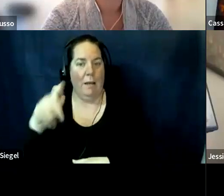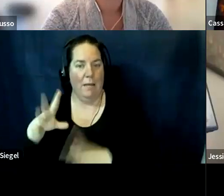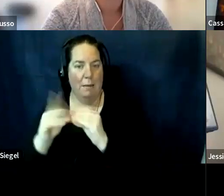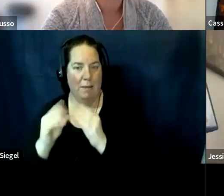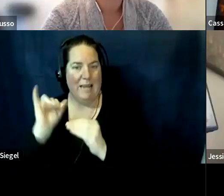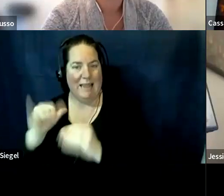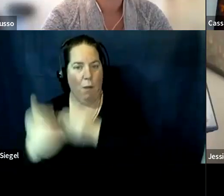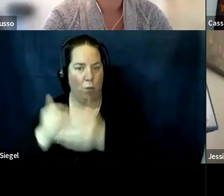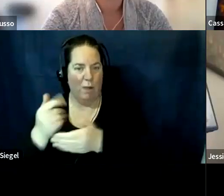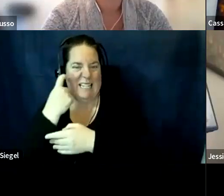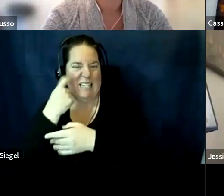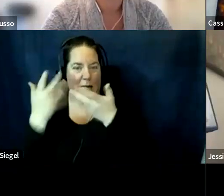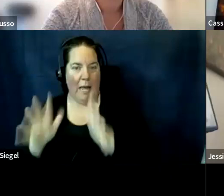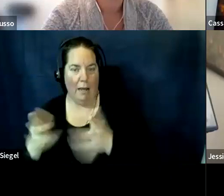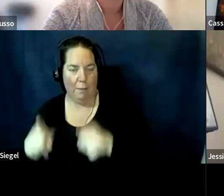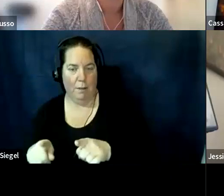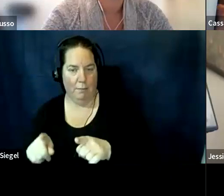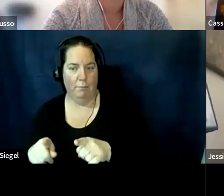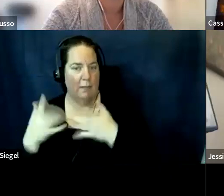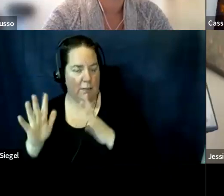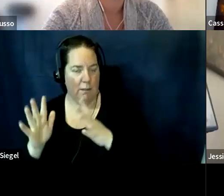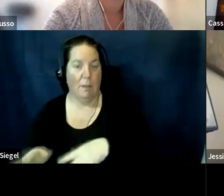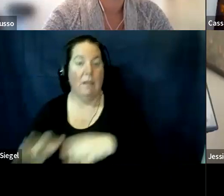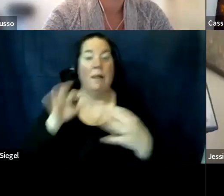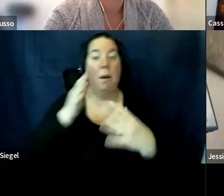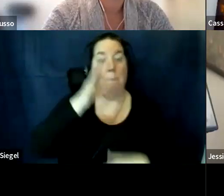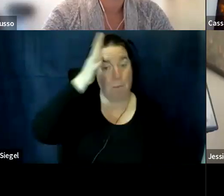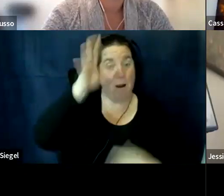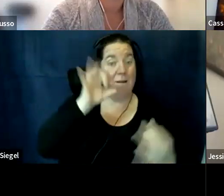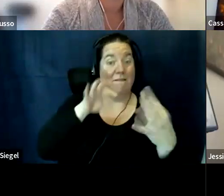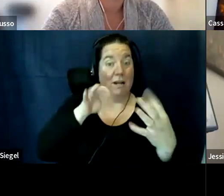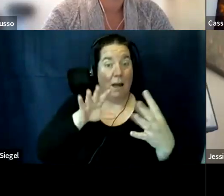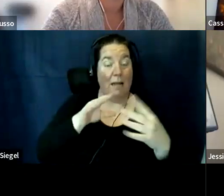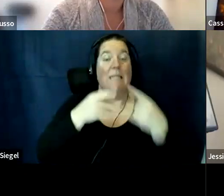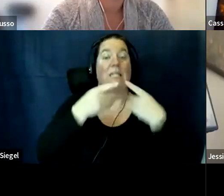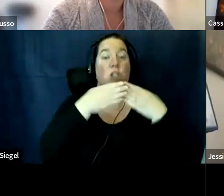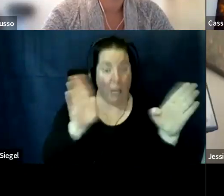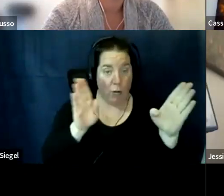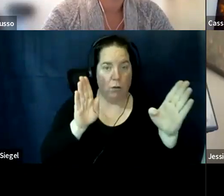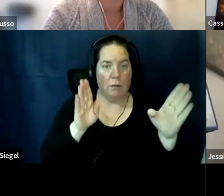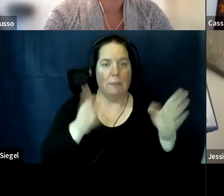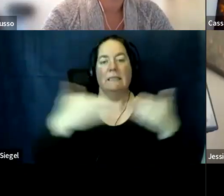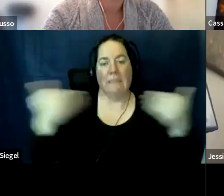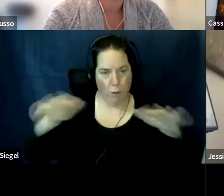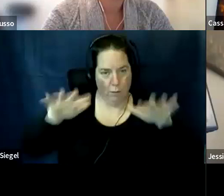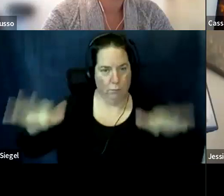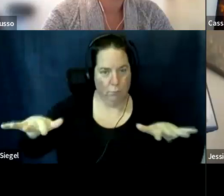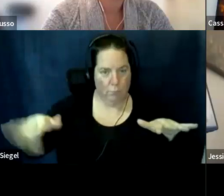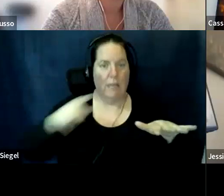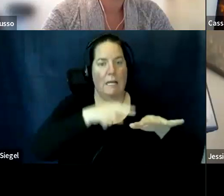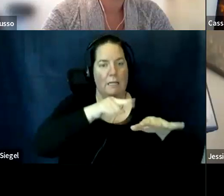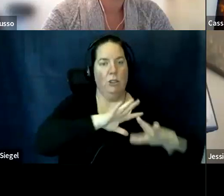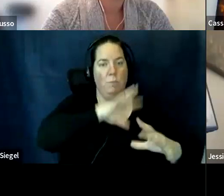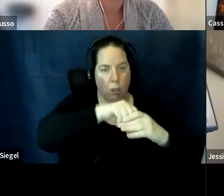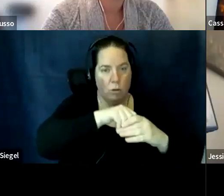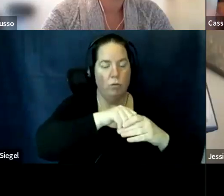that just happened. And then parent feedback in general is separate from that, and again, should be included throughout the whole year or the